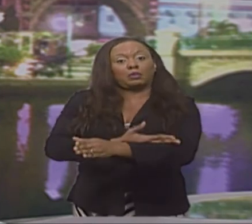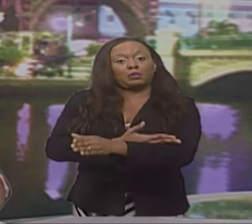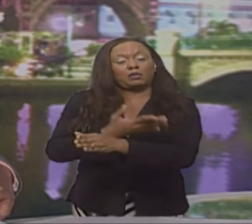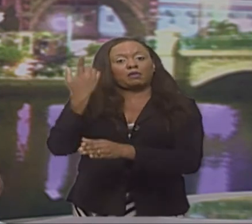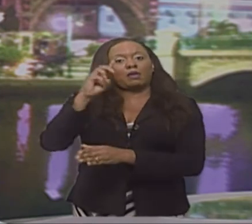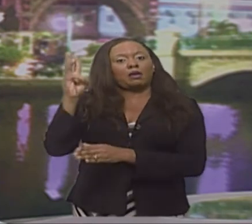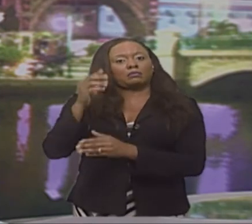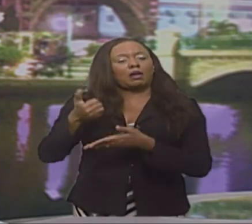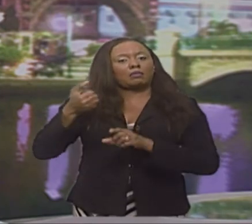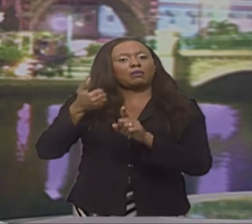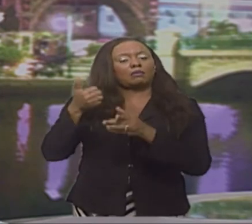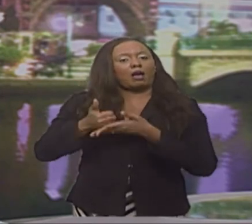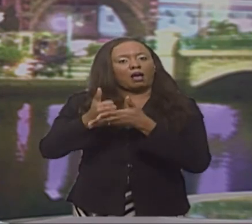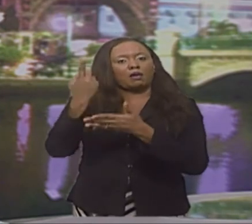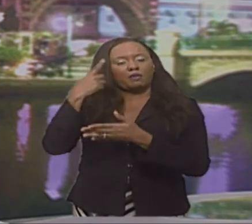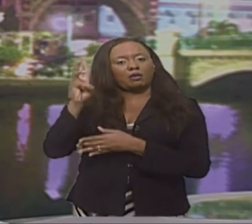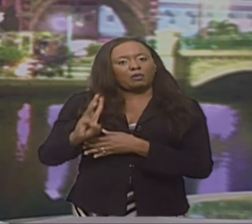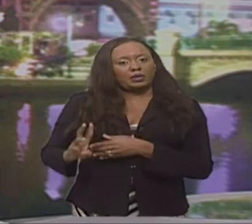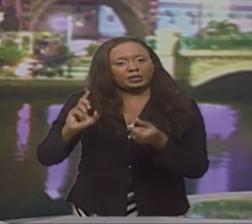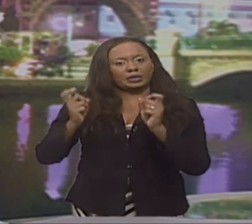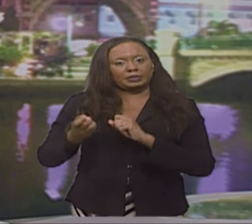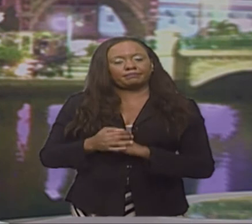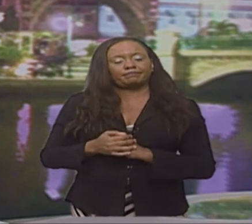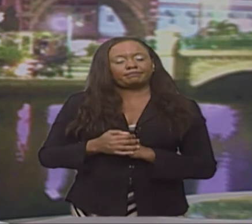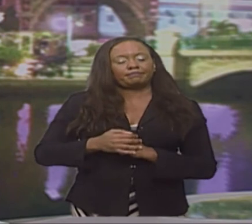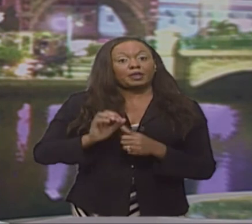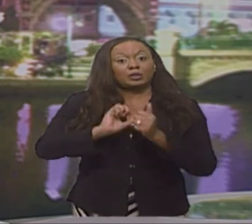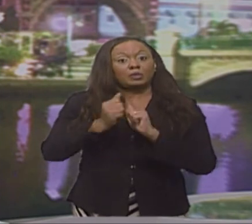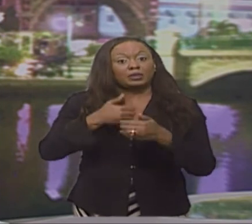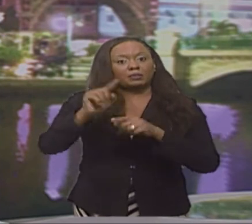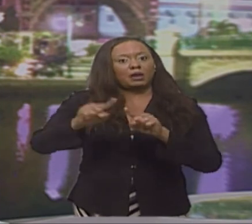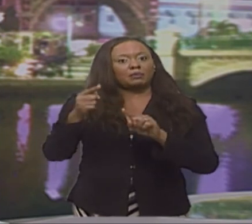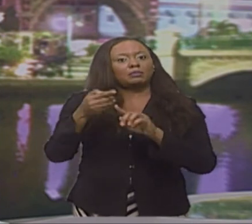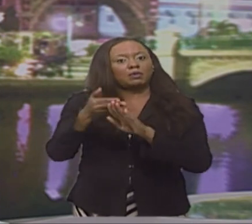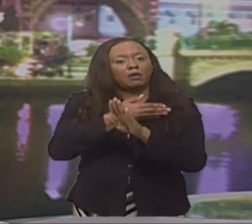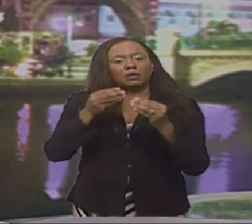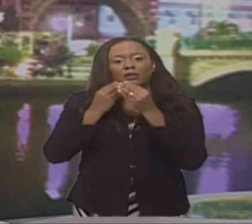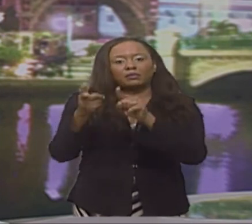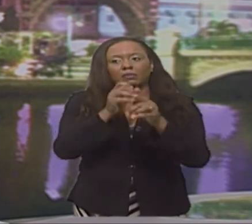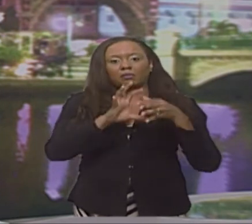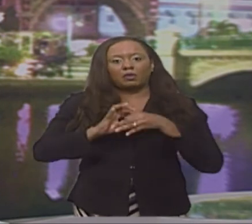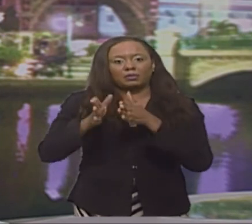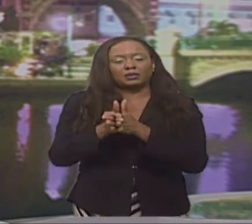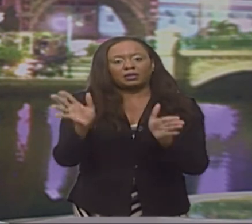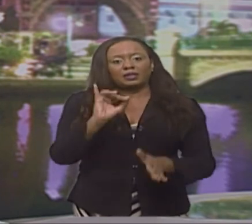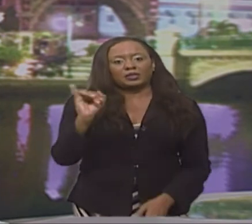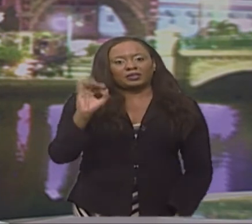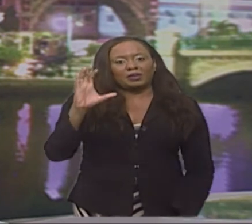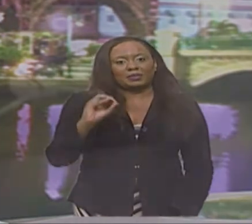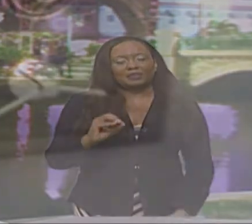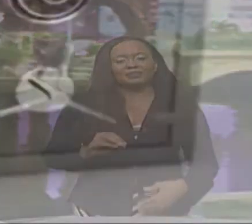climate change. Well, a glimpse into the world of sports is just ahead with Damian Best, but first here's a tip from Cooperators General